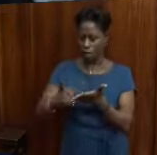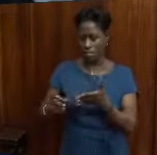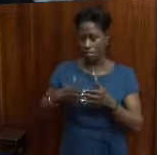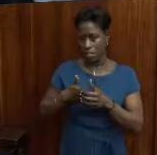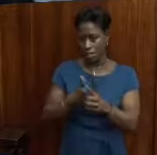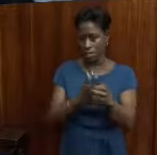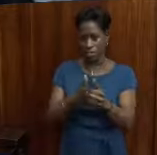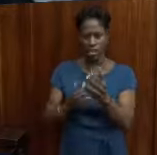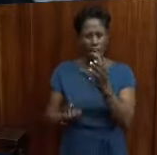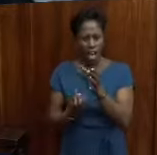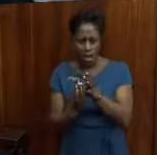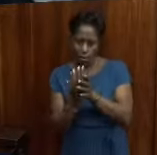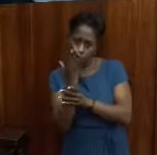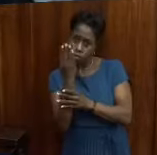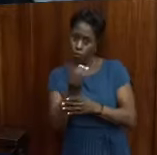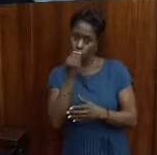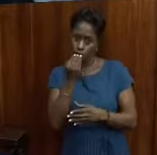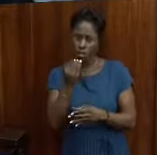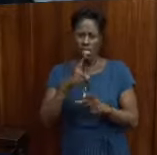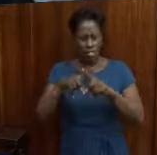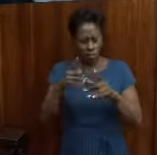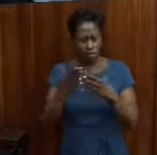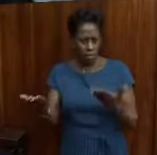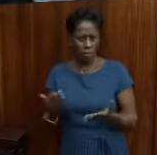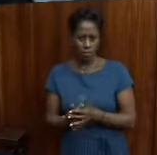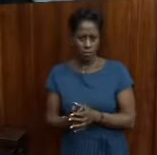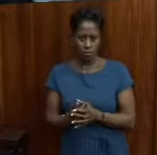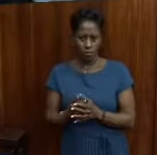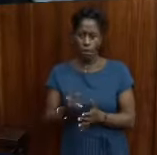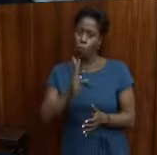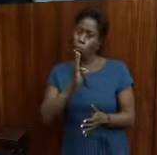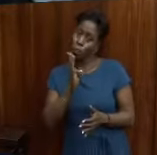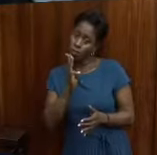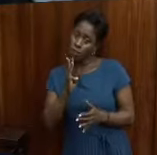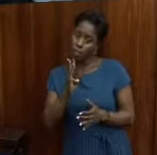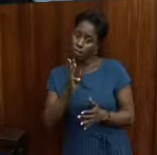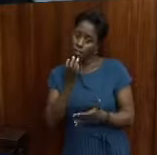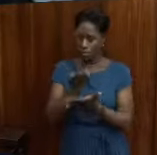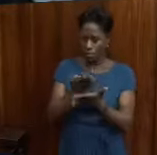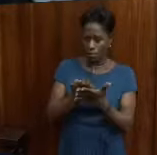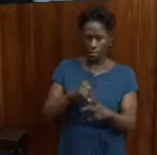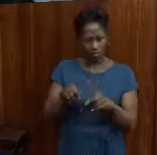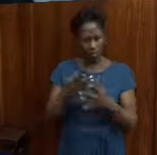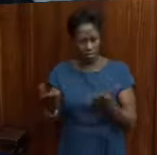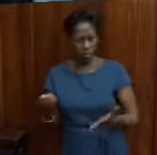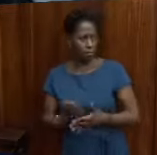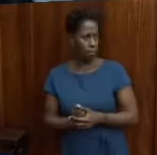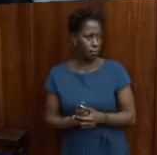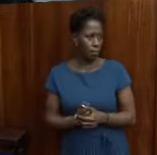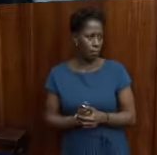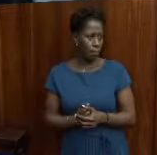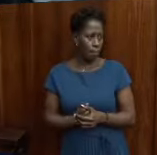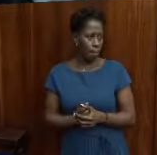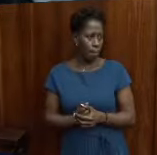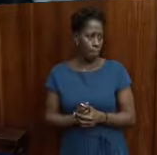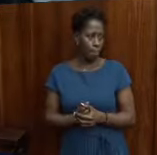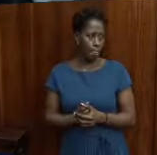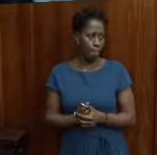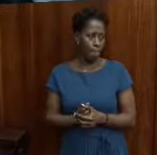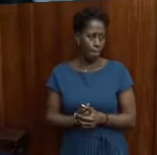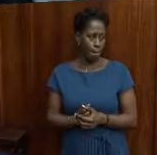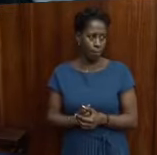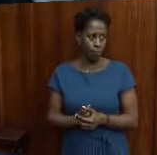directing, agriculture, agroprocessing, blue economy, and the green economy. The youth economy will be managed through a statutory